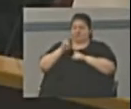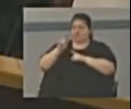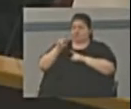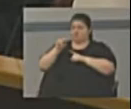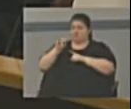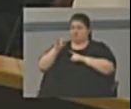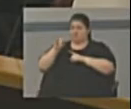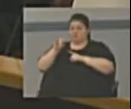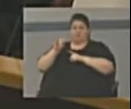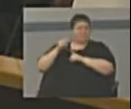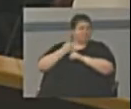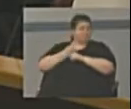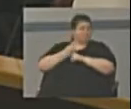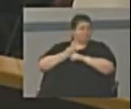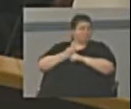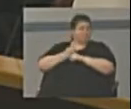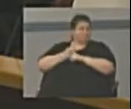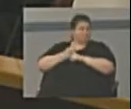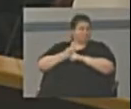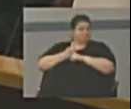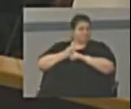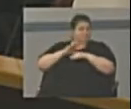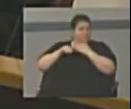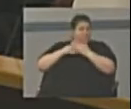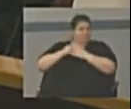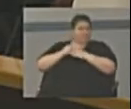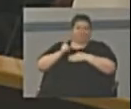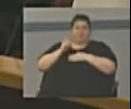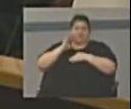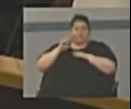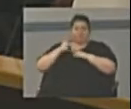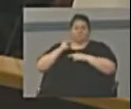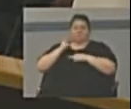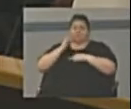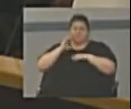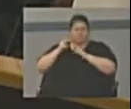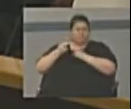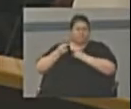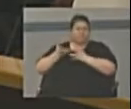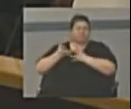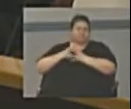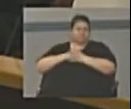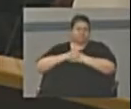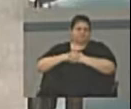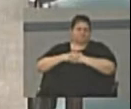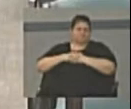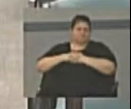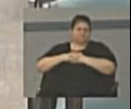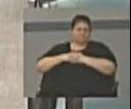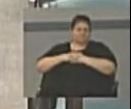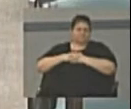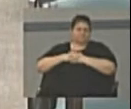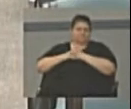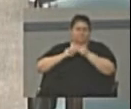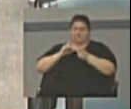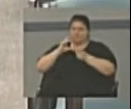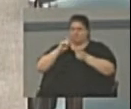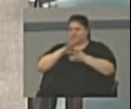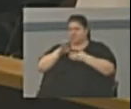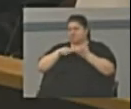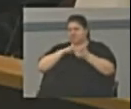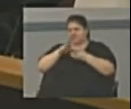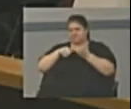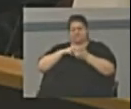Are the units all one bedroom, two bedroom? There will be a mix of units. A mix?